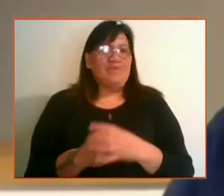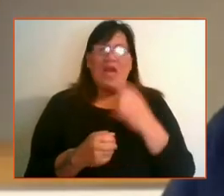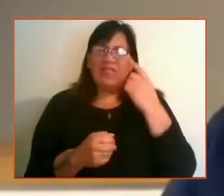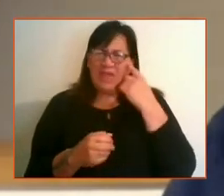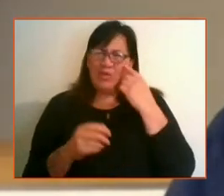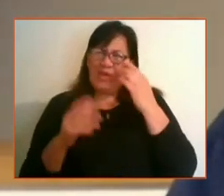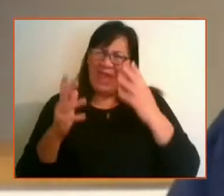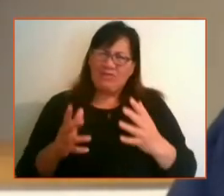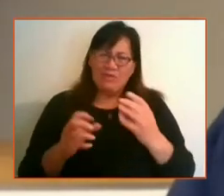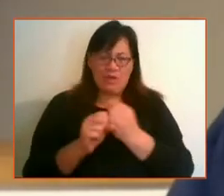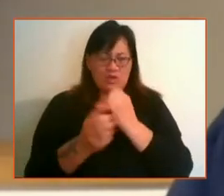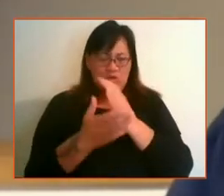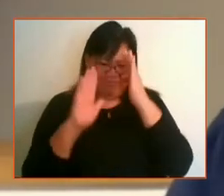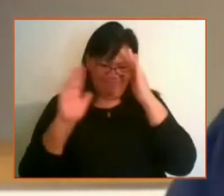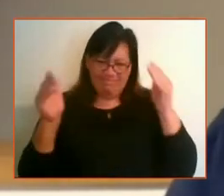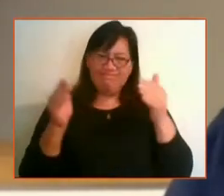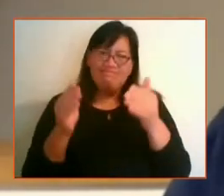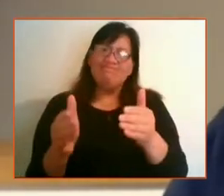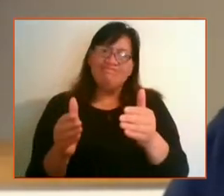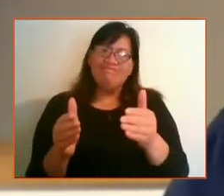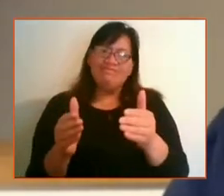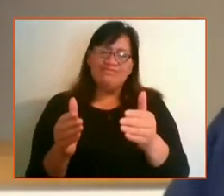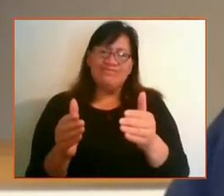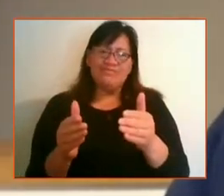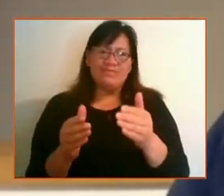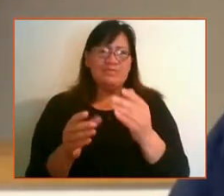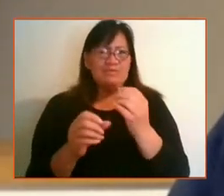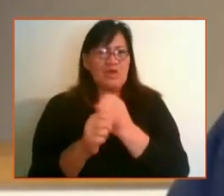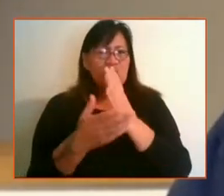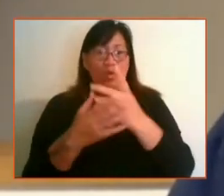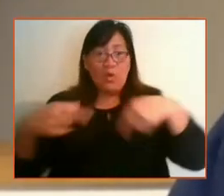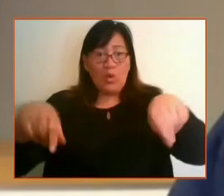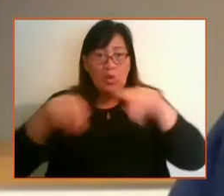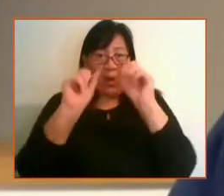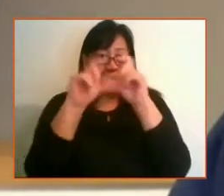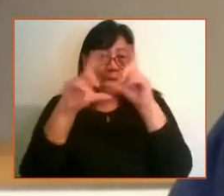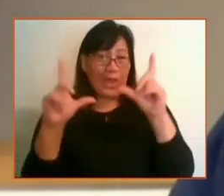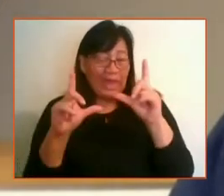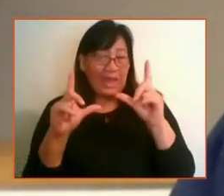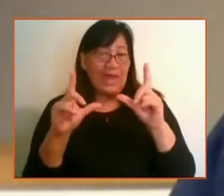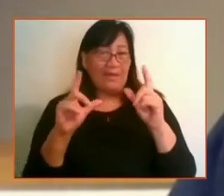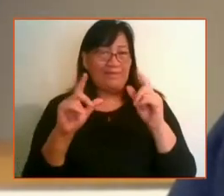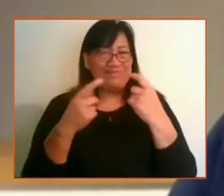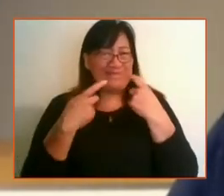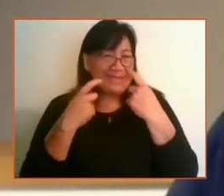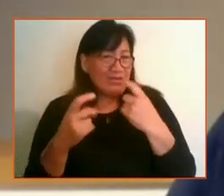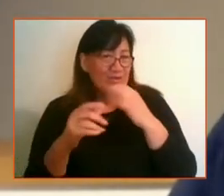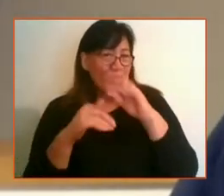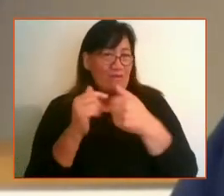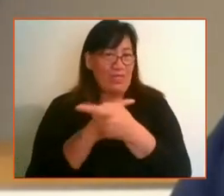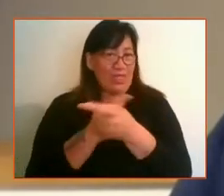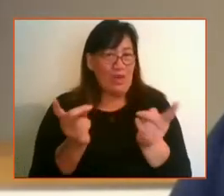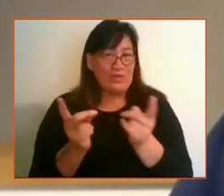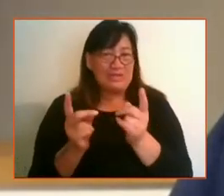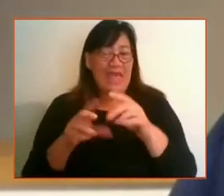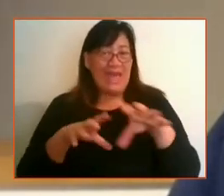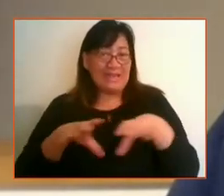quite focused on being aware and cautious of those particular activities that actually create harm.